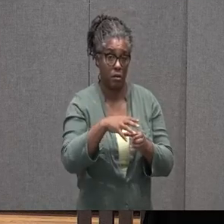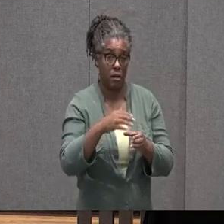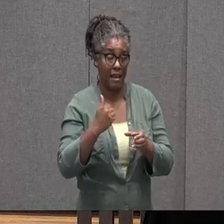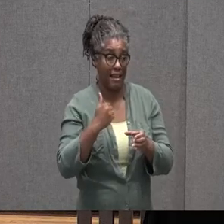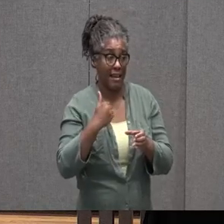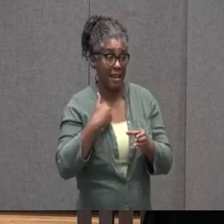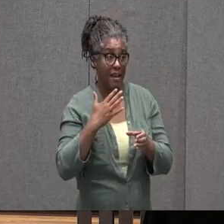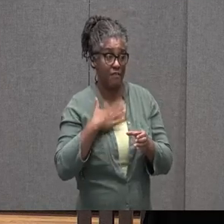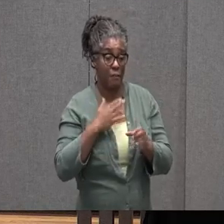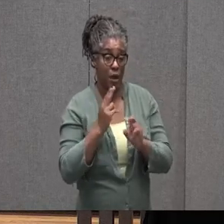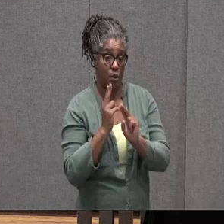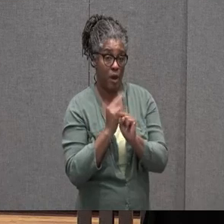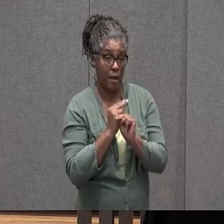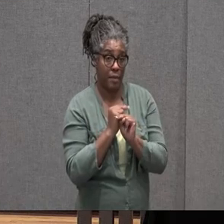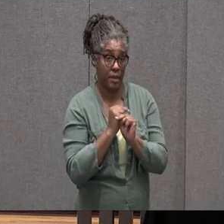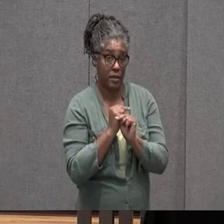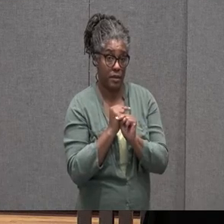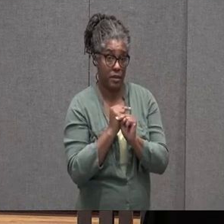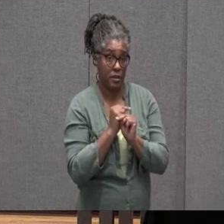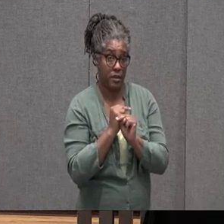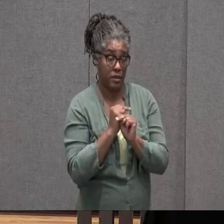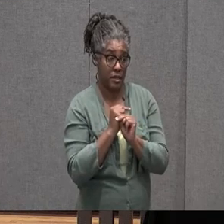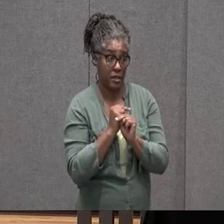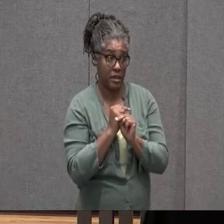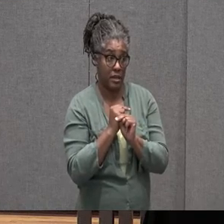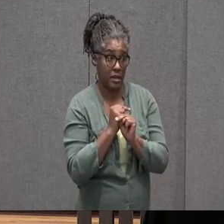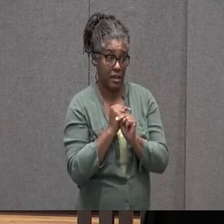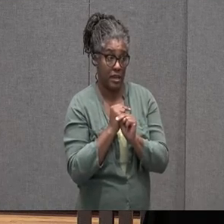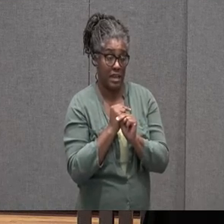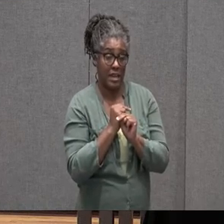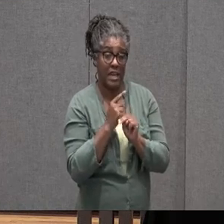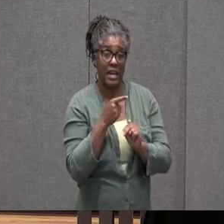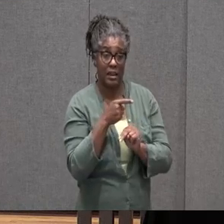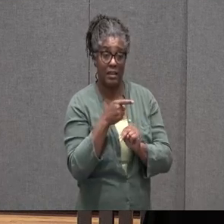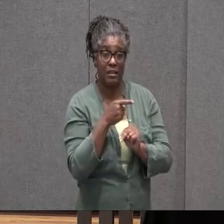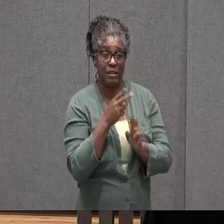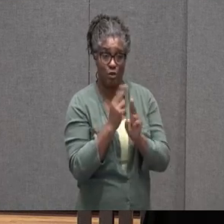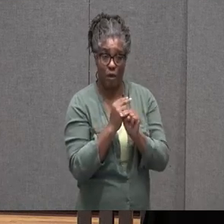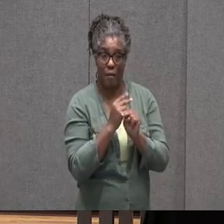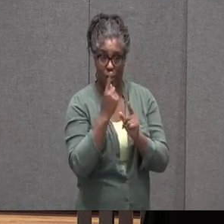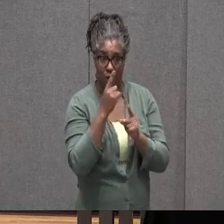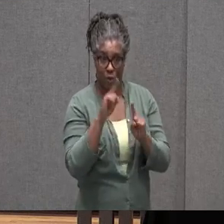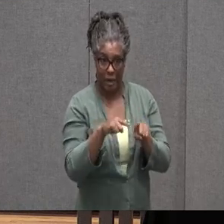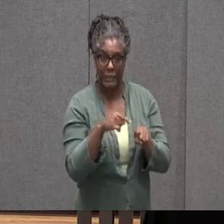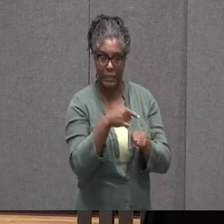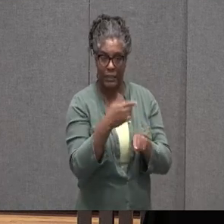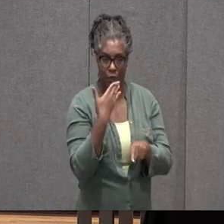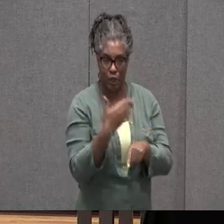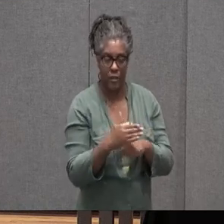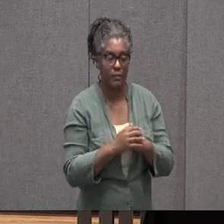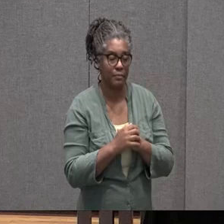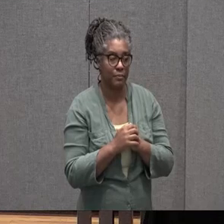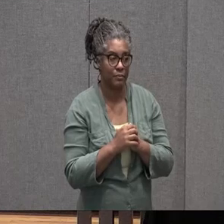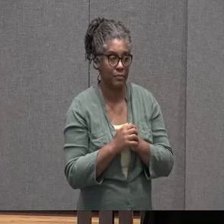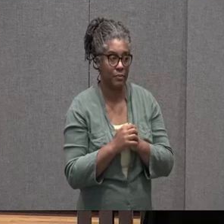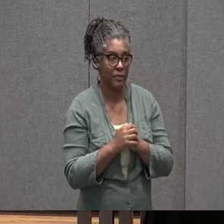my rabbit. He consented. He's a good. And what I do is